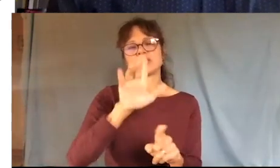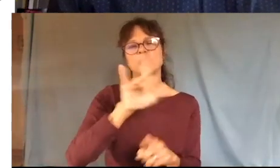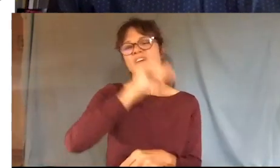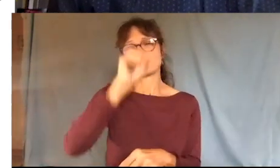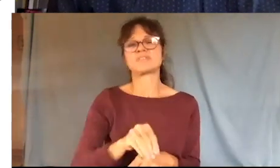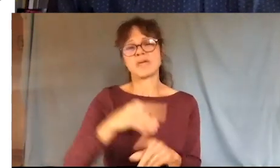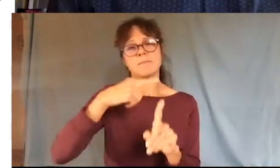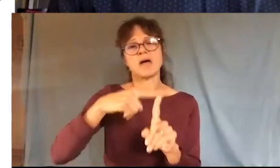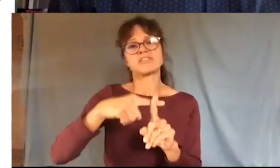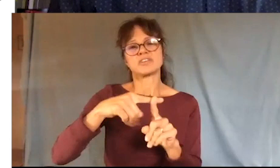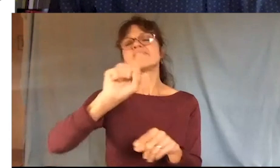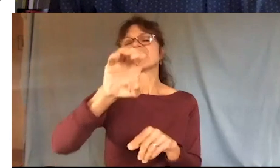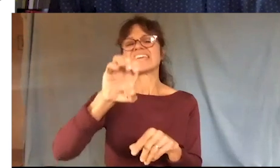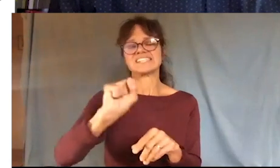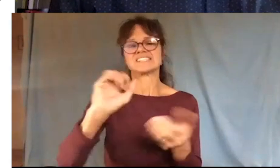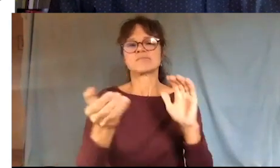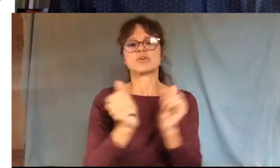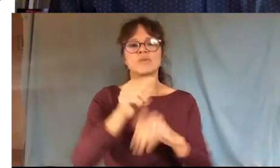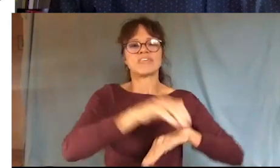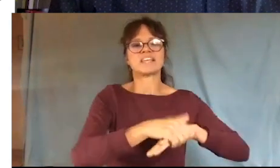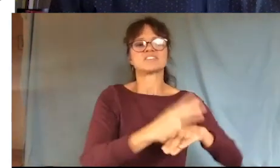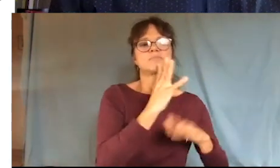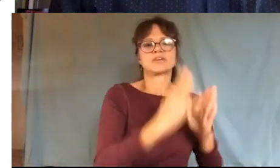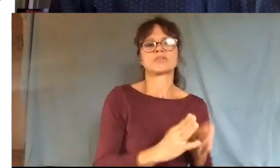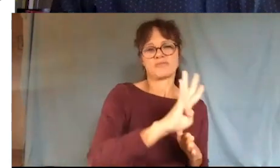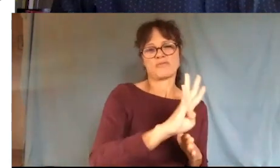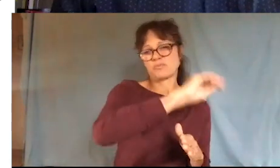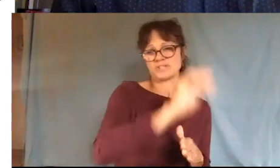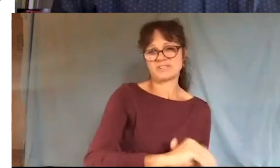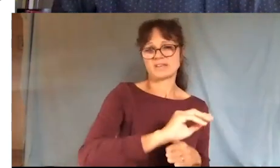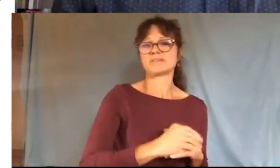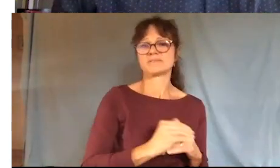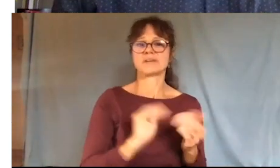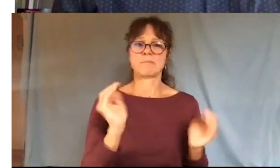rate compared to English speakers that was only 4%. Next slide.